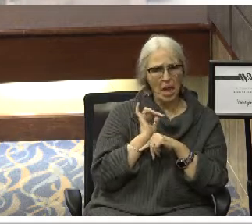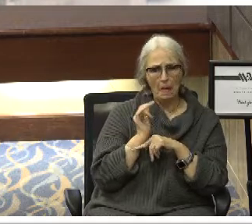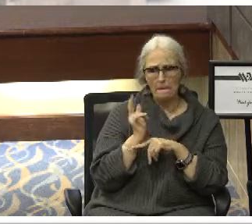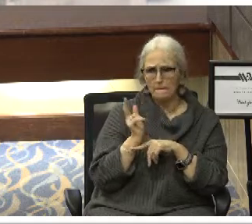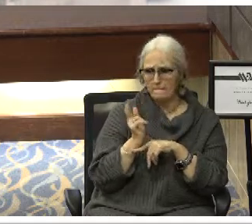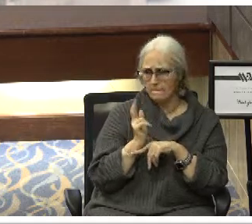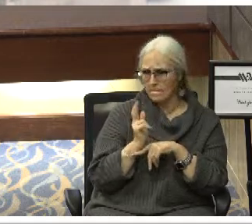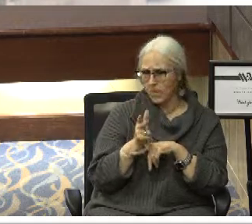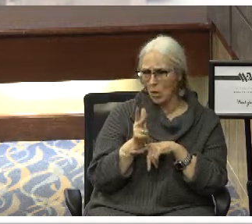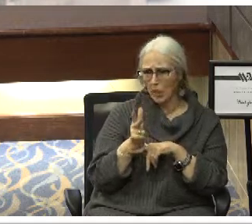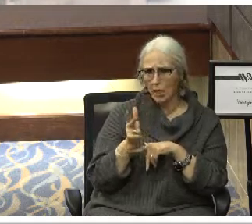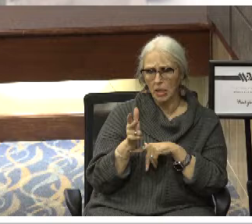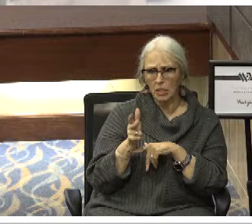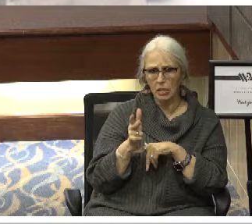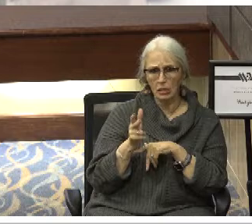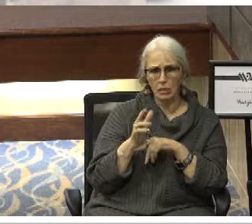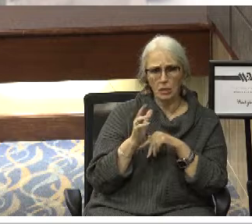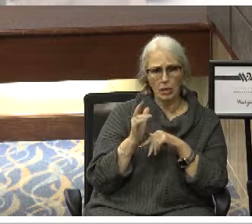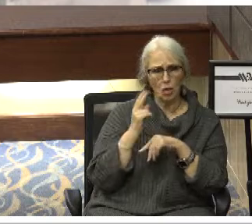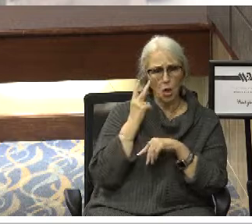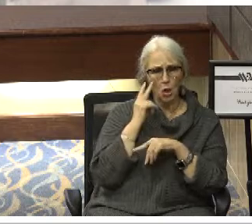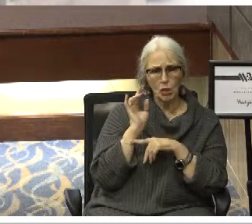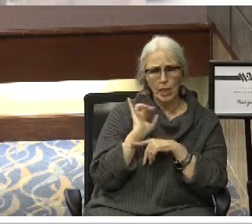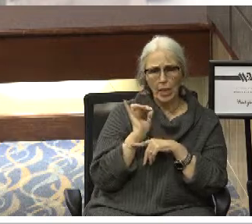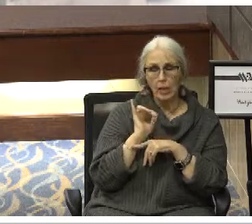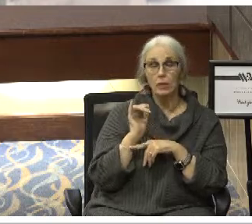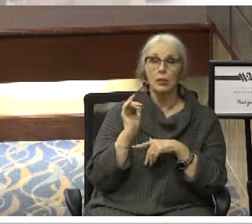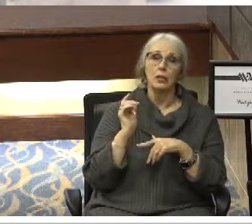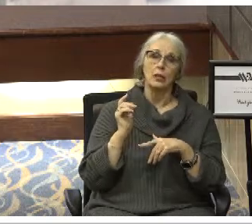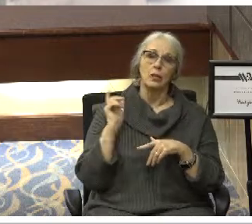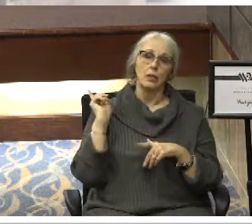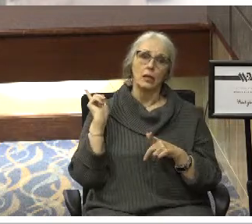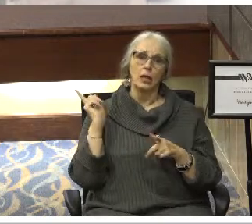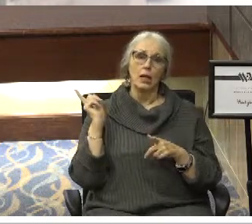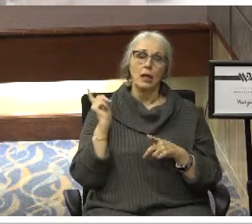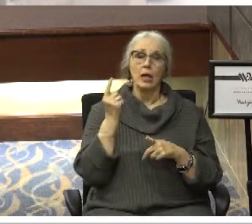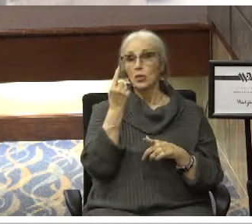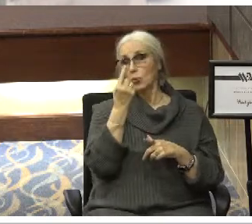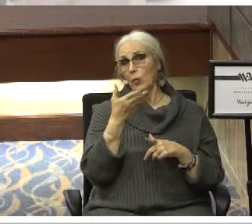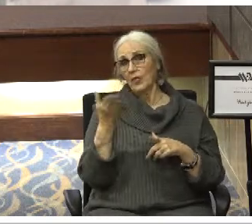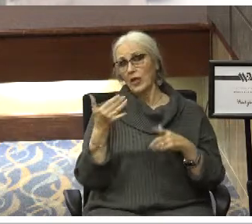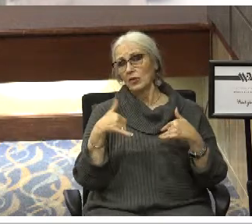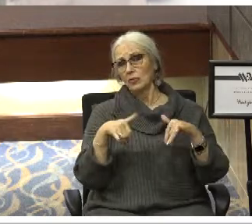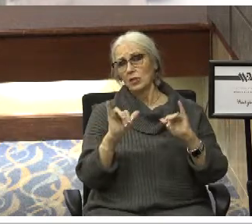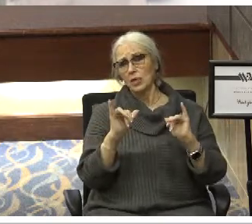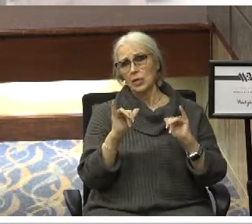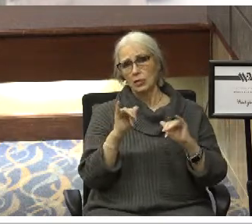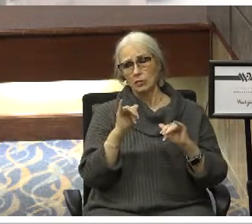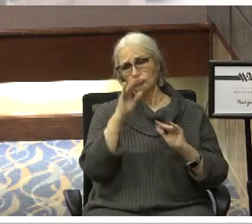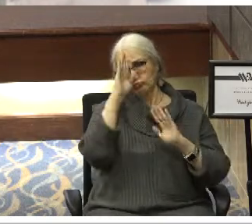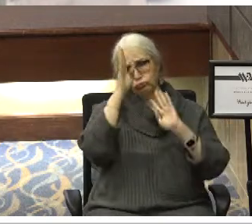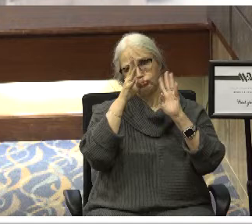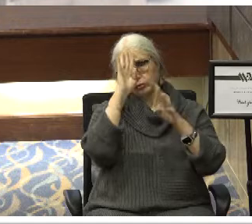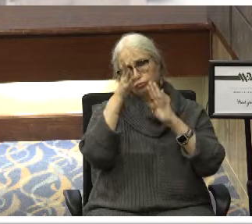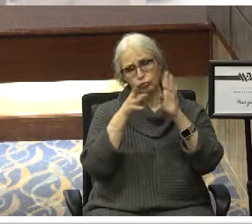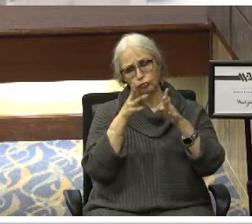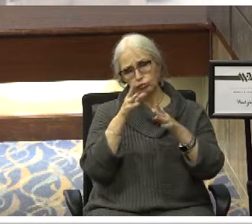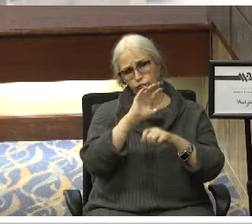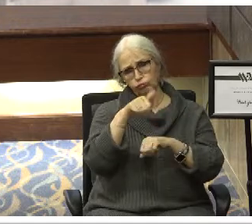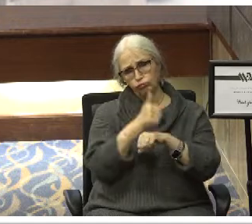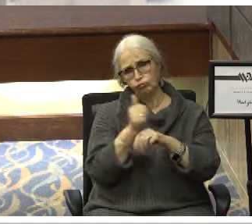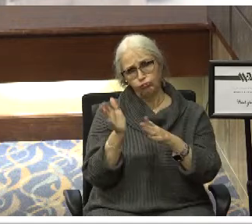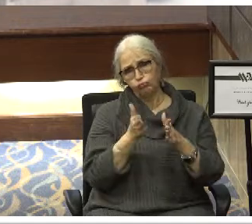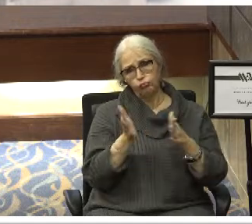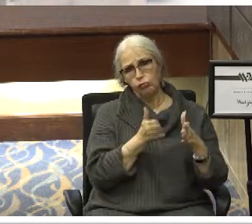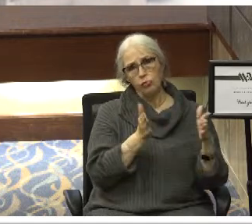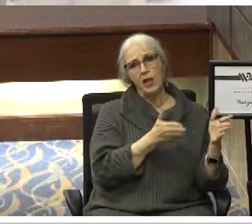parking, looks like they, yeah, so that's one thing. They're still working these plans out. This is kind of